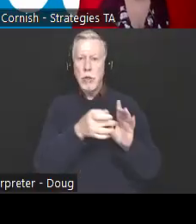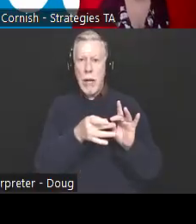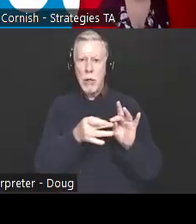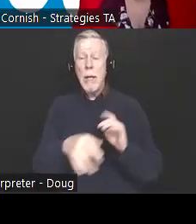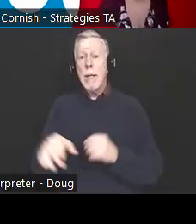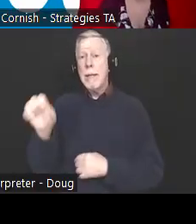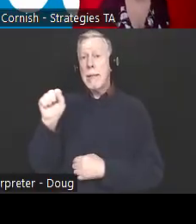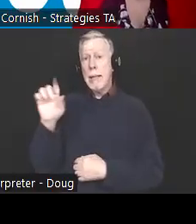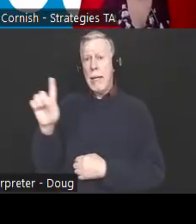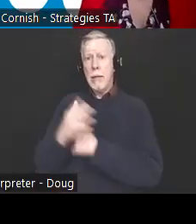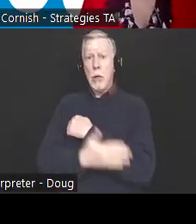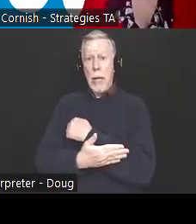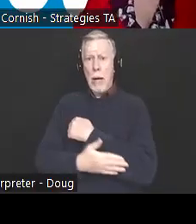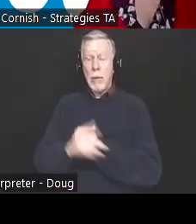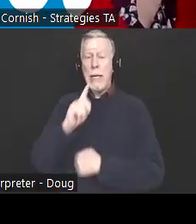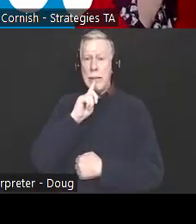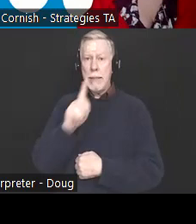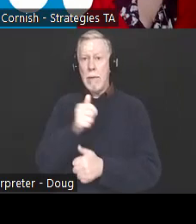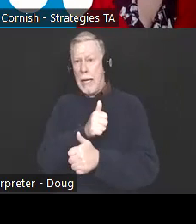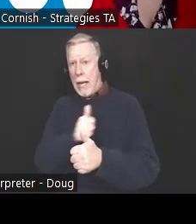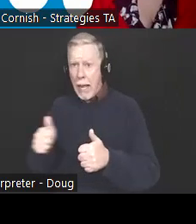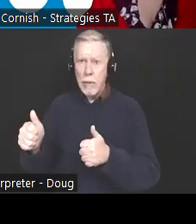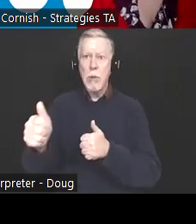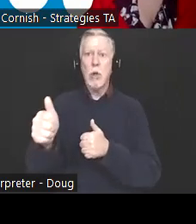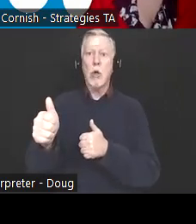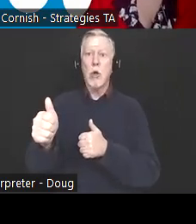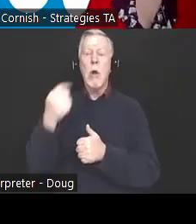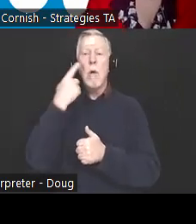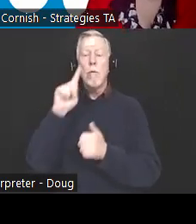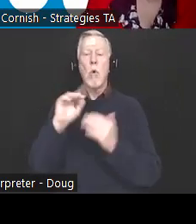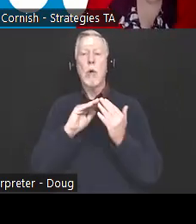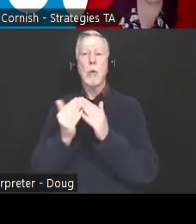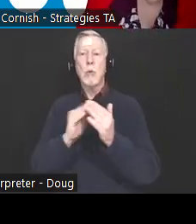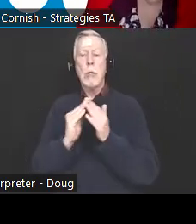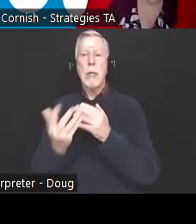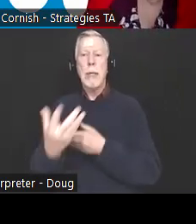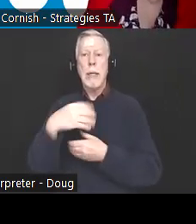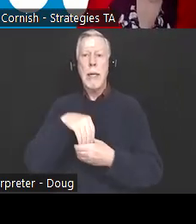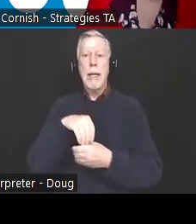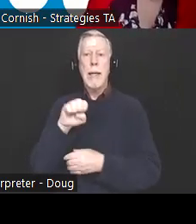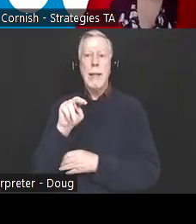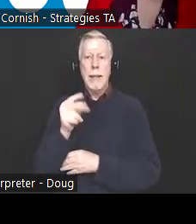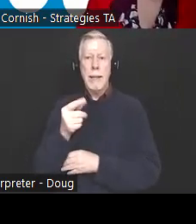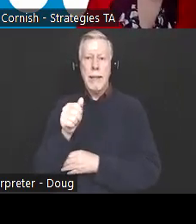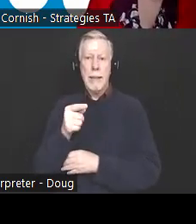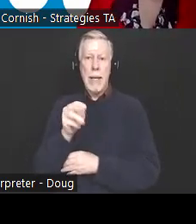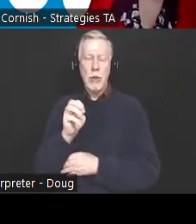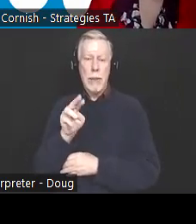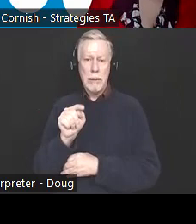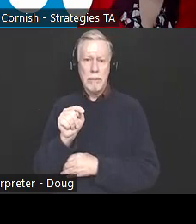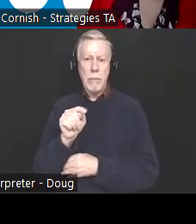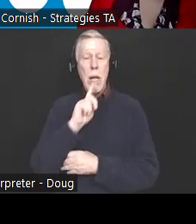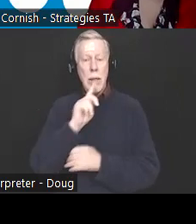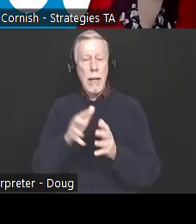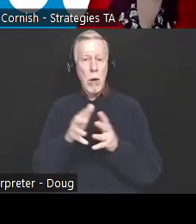is definitely ahead of the curve in terms of their community engagement. They're much more, I